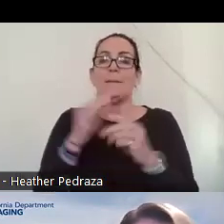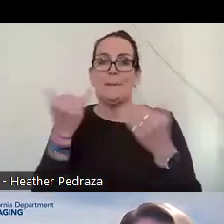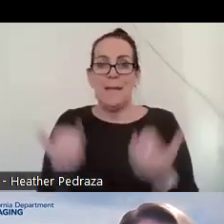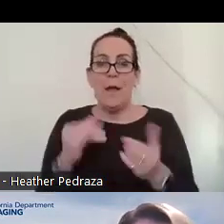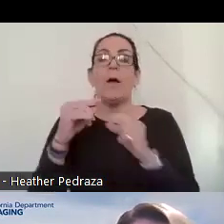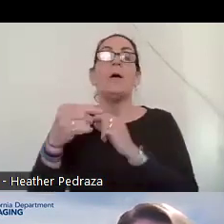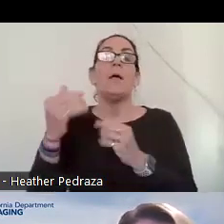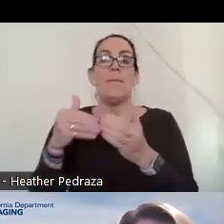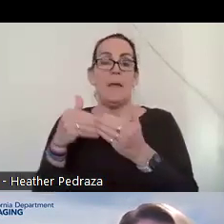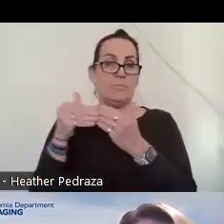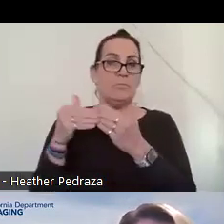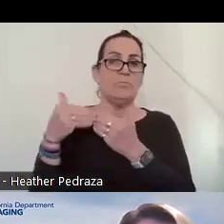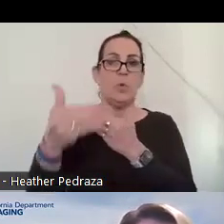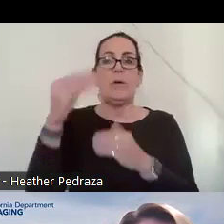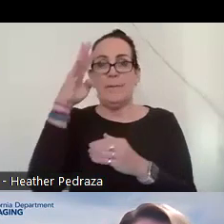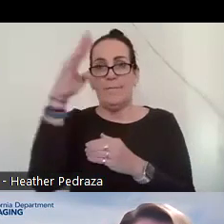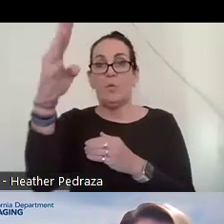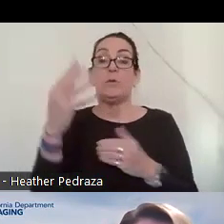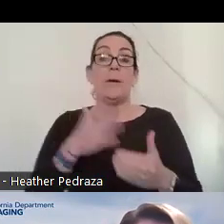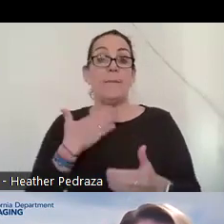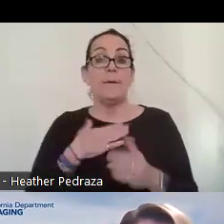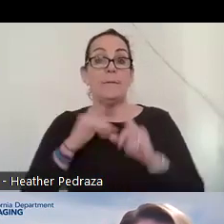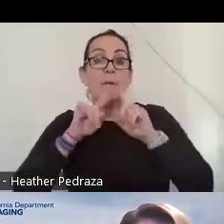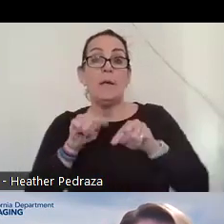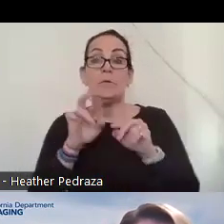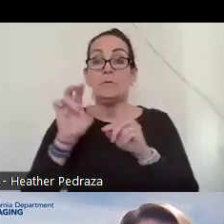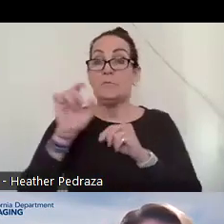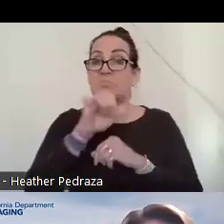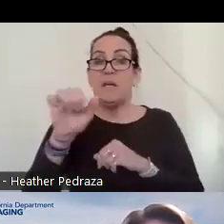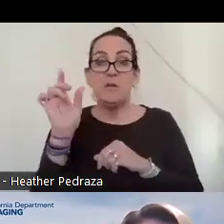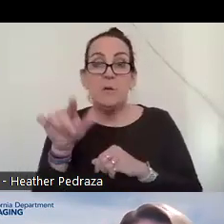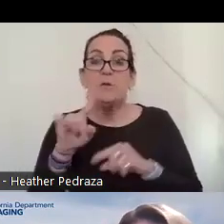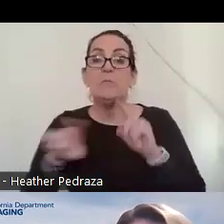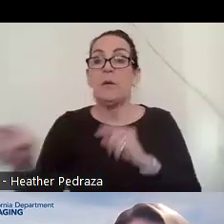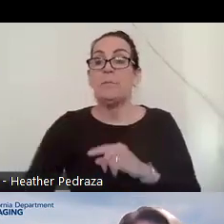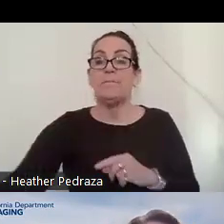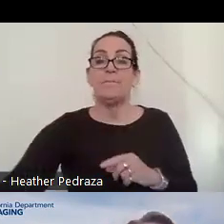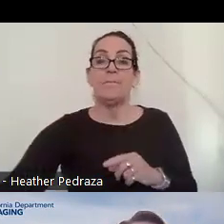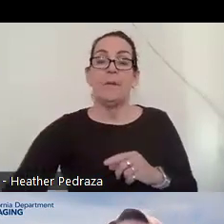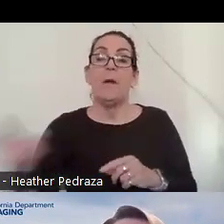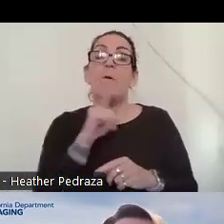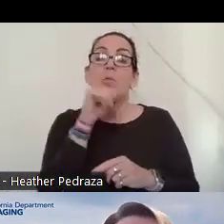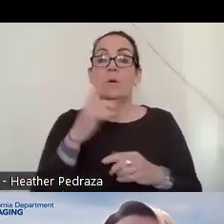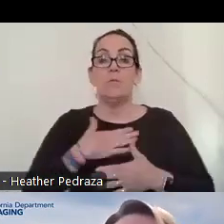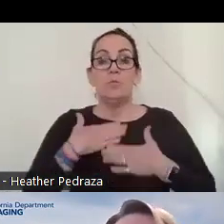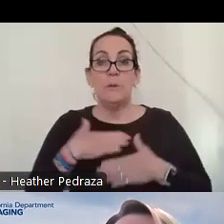I'm happy to answer any questions, but I really appreciate the opportunity to give you an update on this committee.